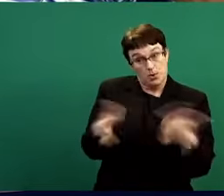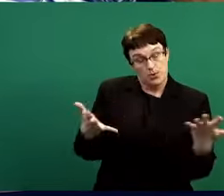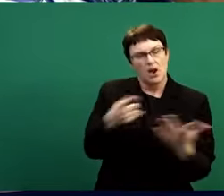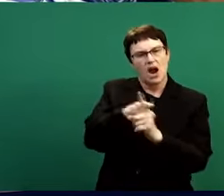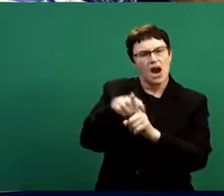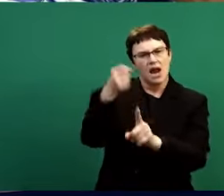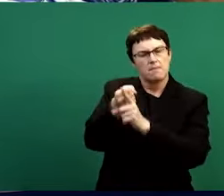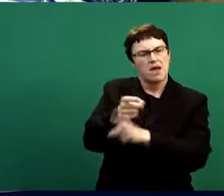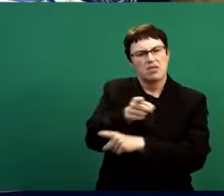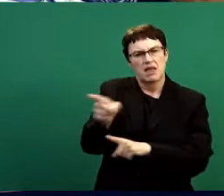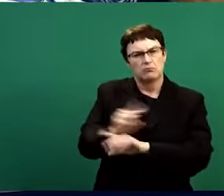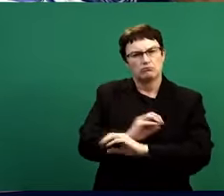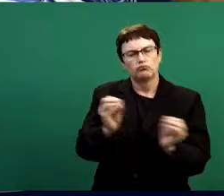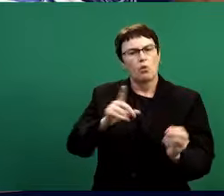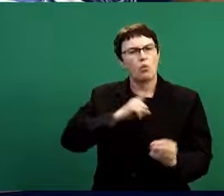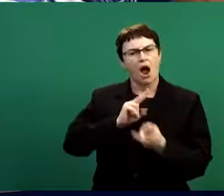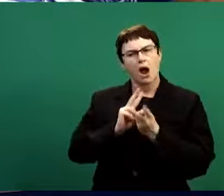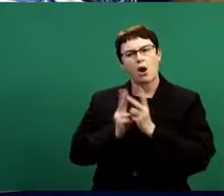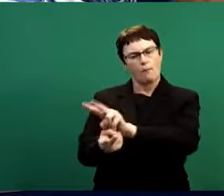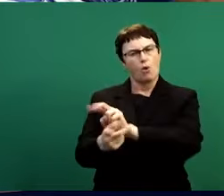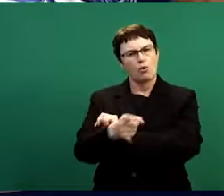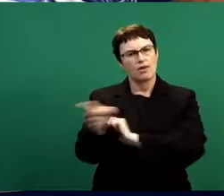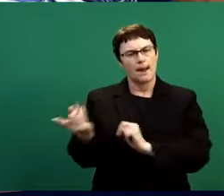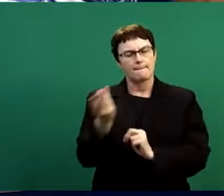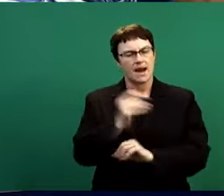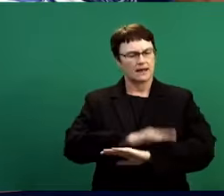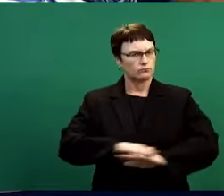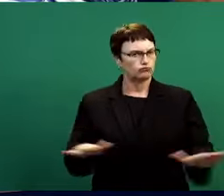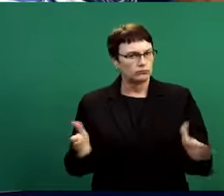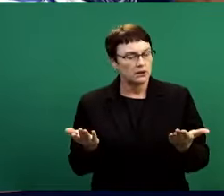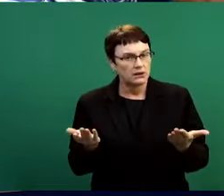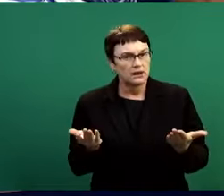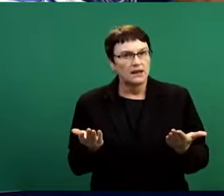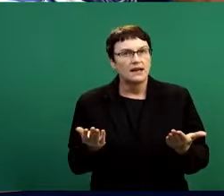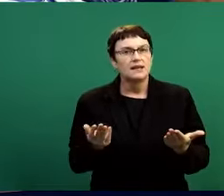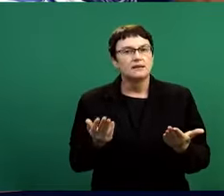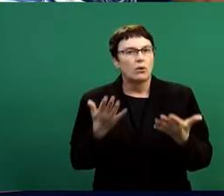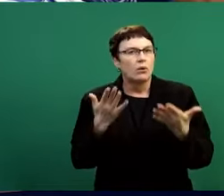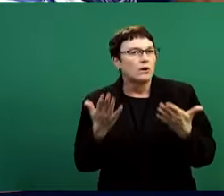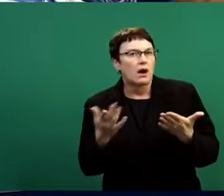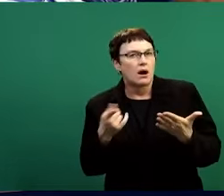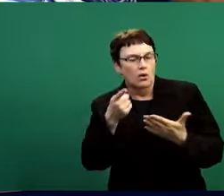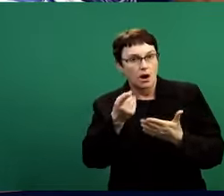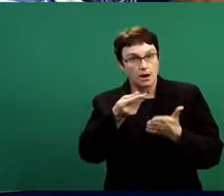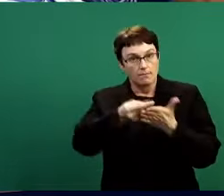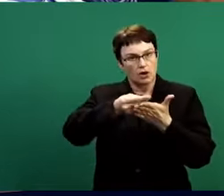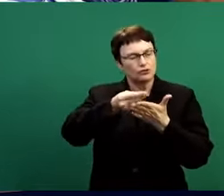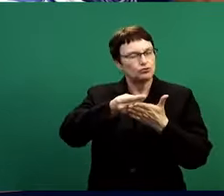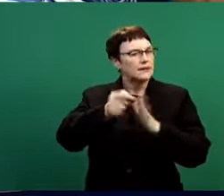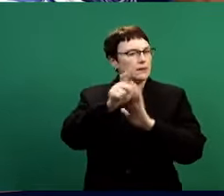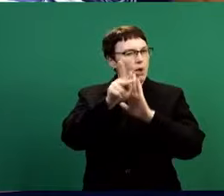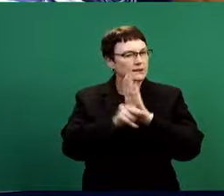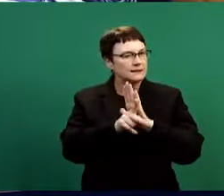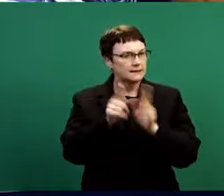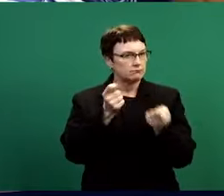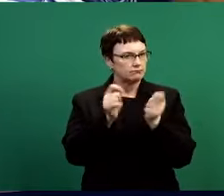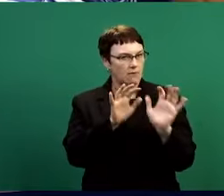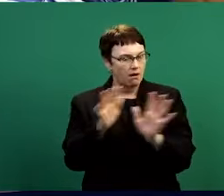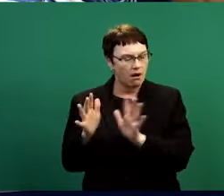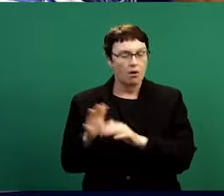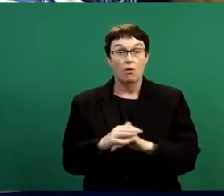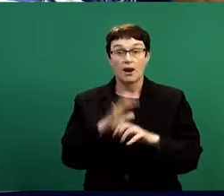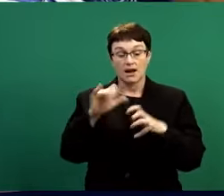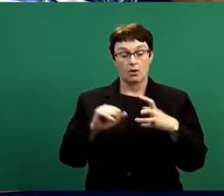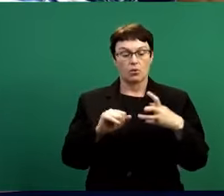was ignoring the transmission mechanism of monetary policy. The last question, Governor, is from Atoll Dlamini